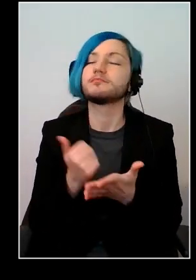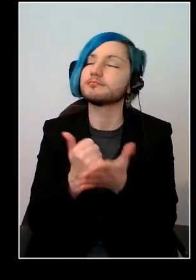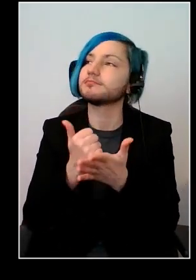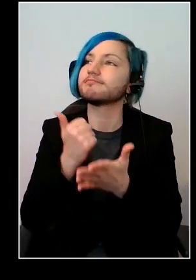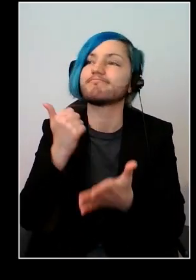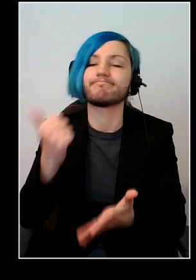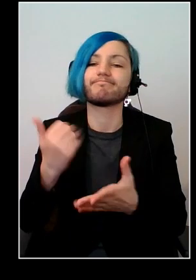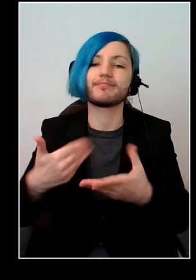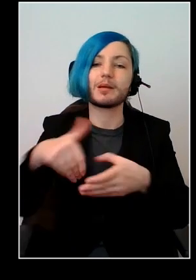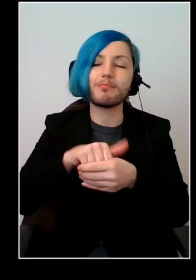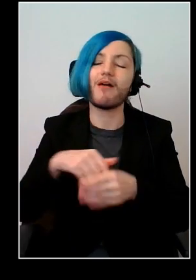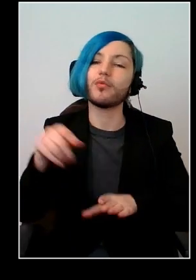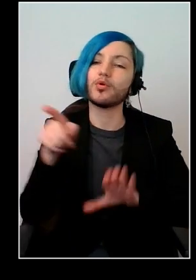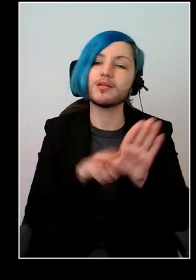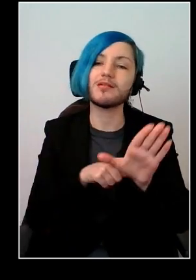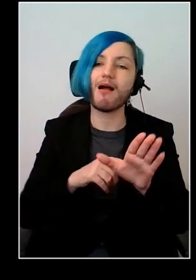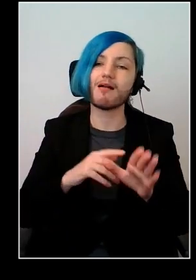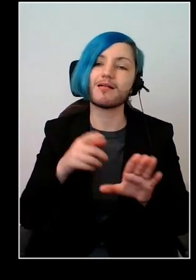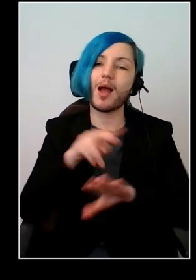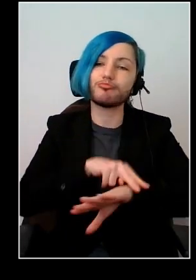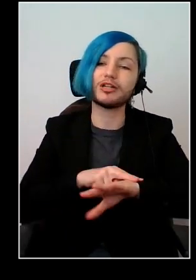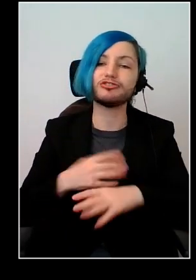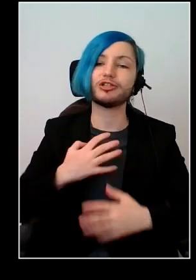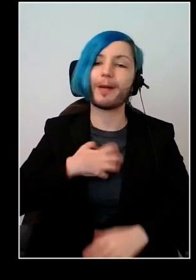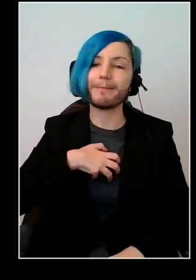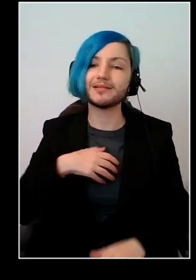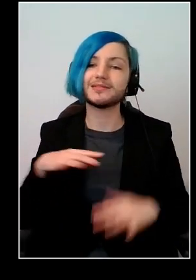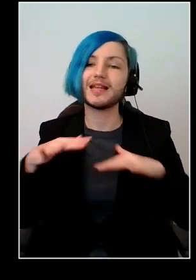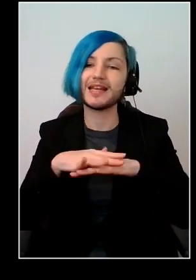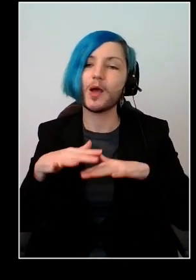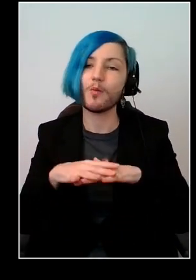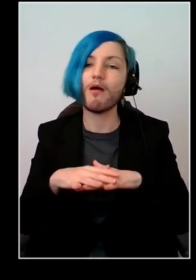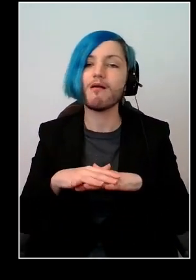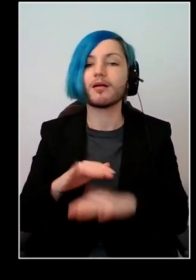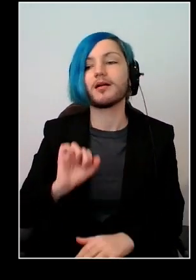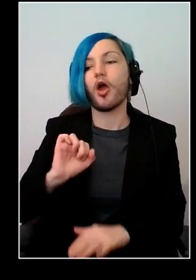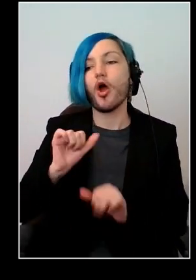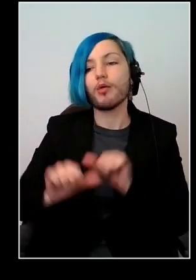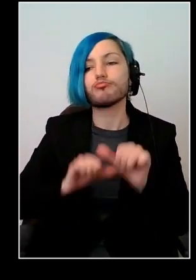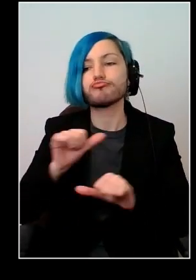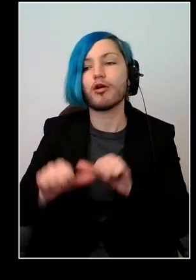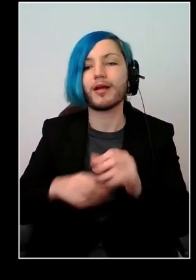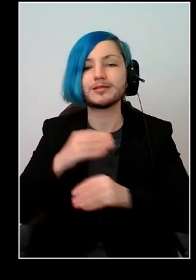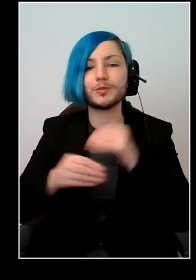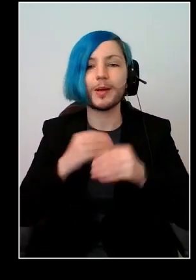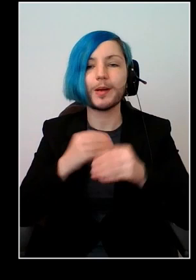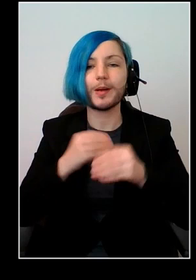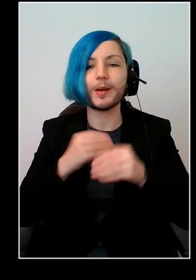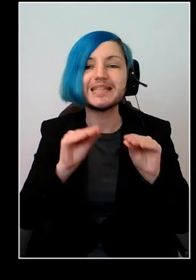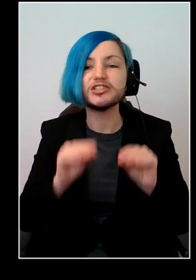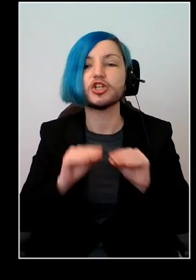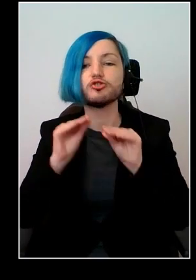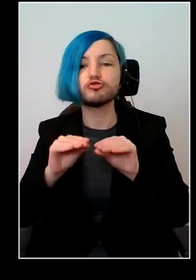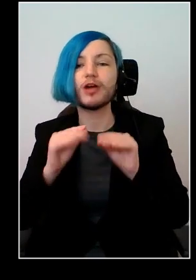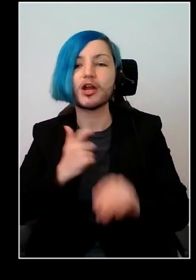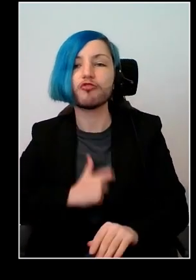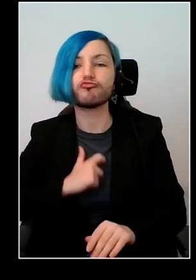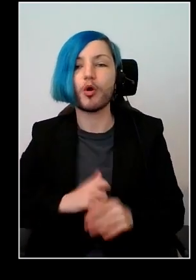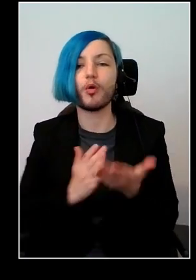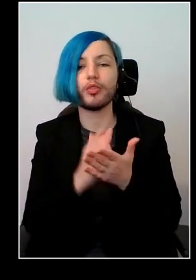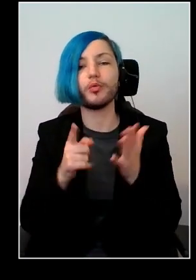to the Young Apprenticeship Ambassador Network, and her progress into a teaching and training role at